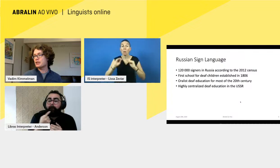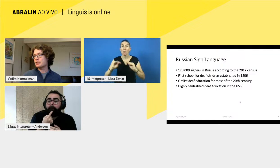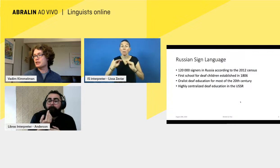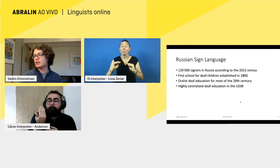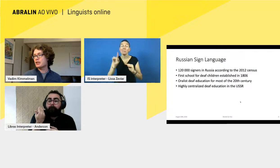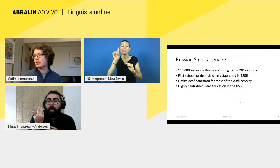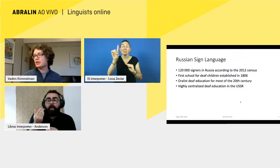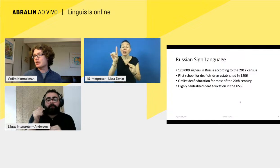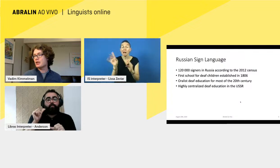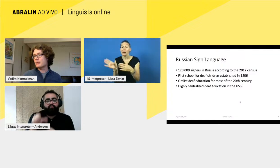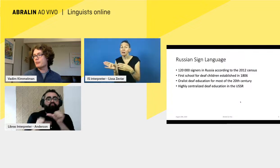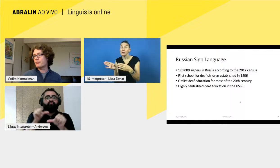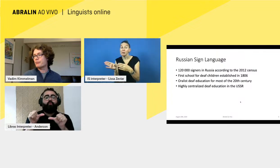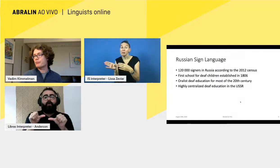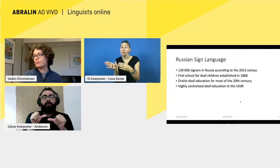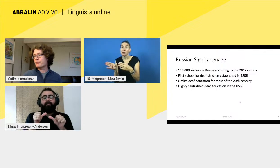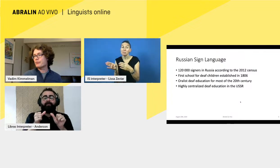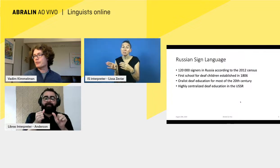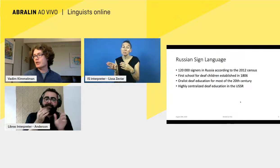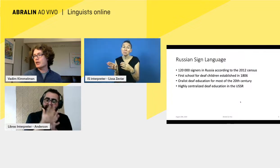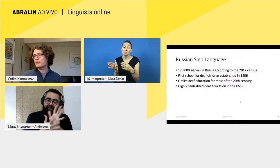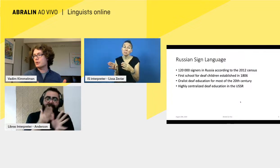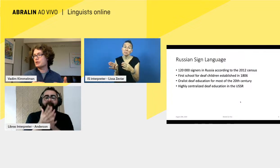movement is